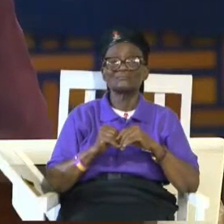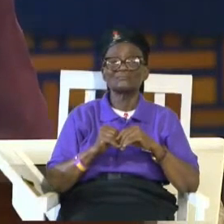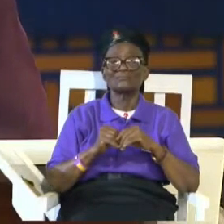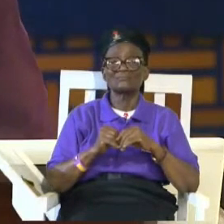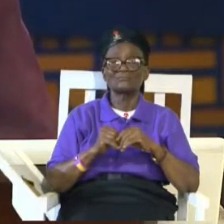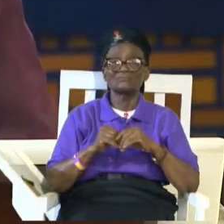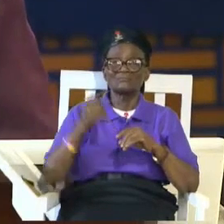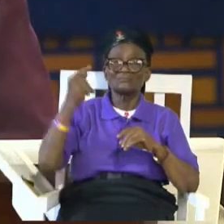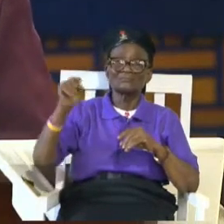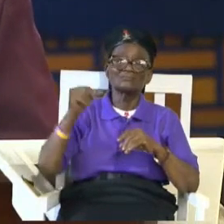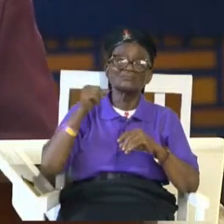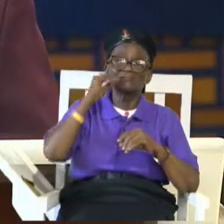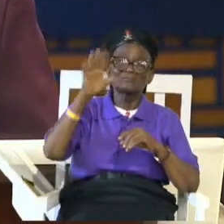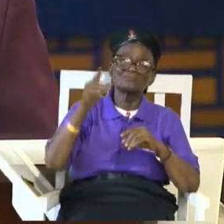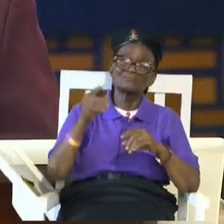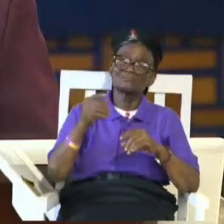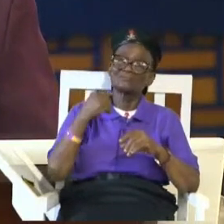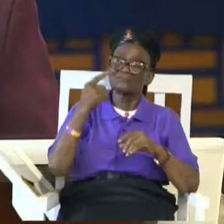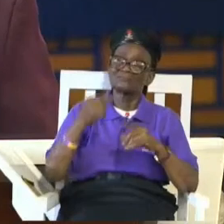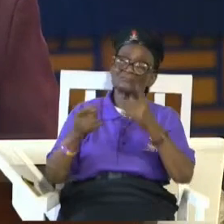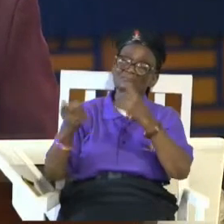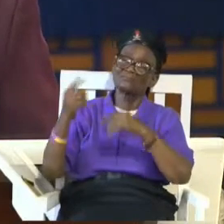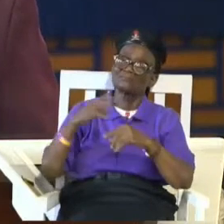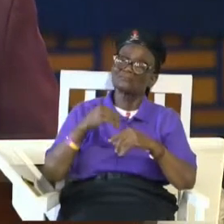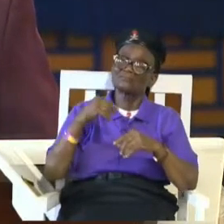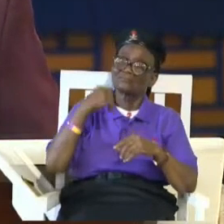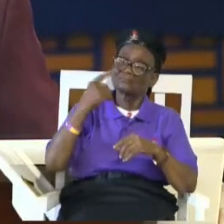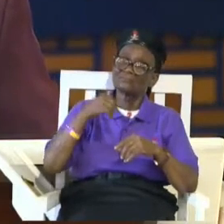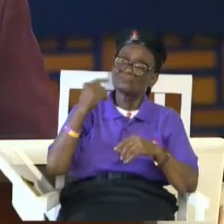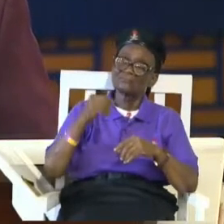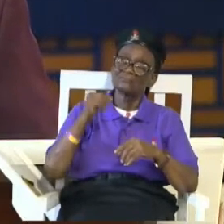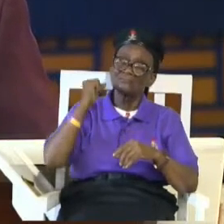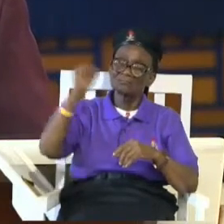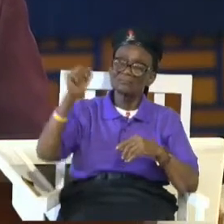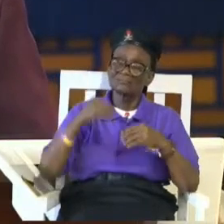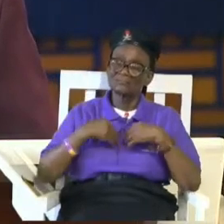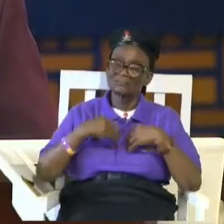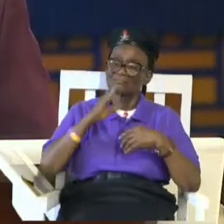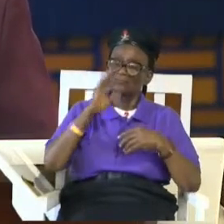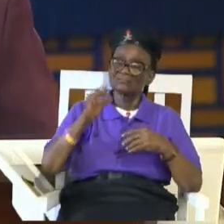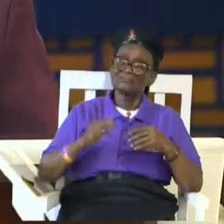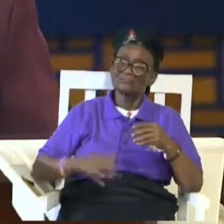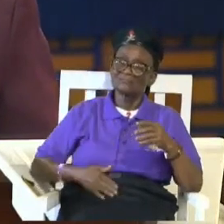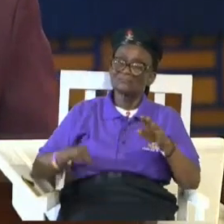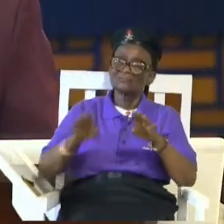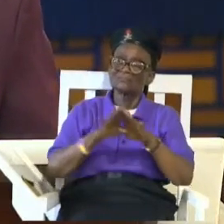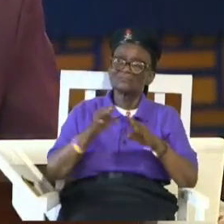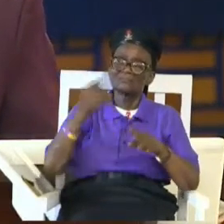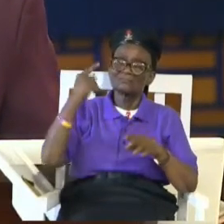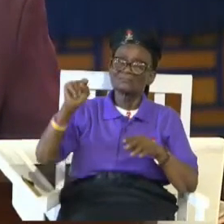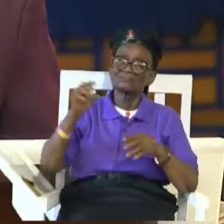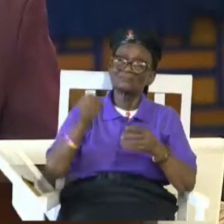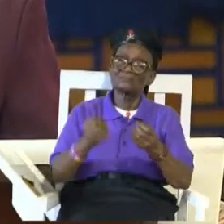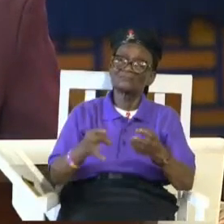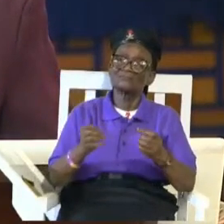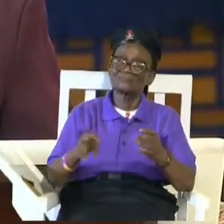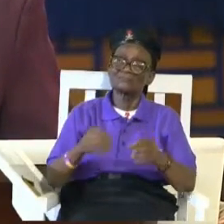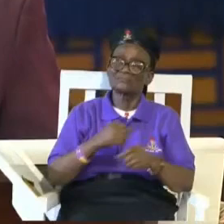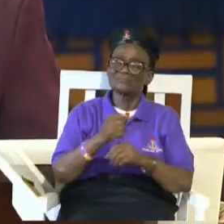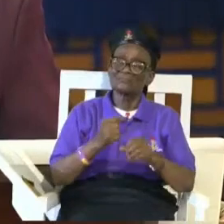The woman who came and said she had been barren for so many years, somebody told